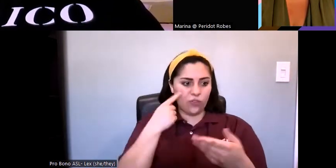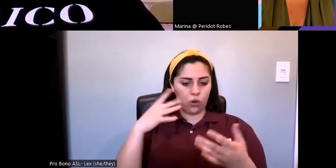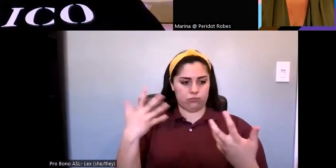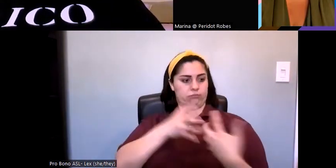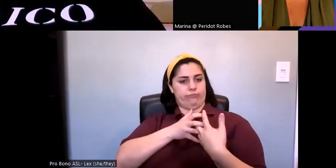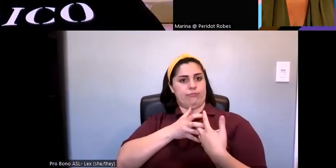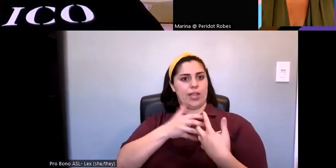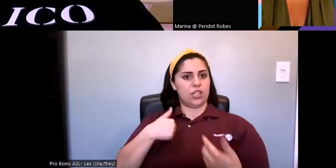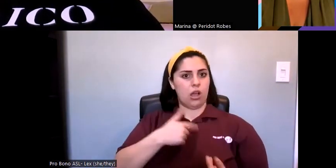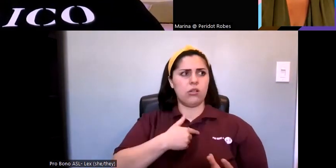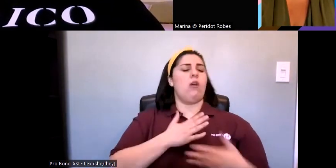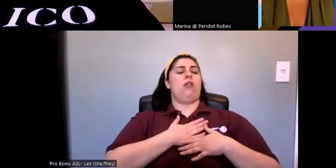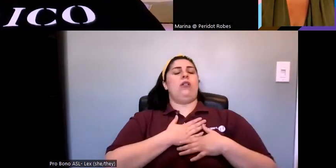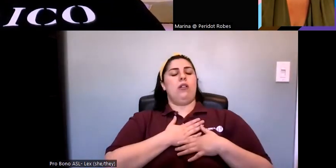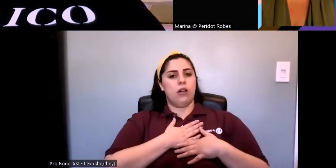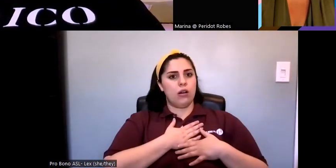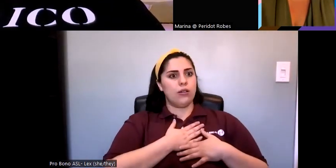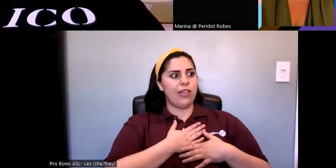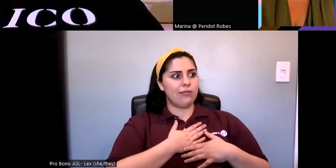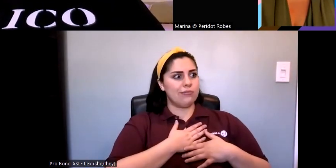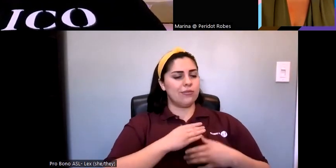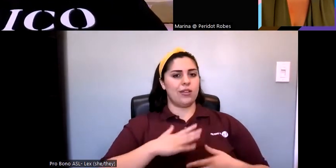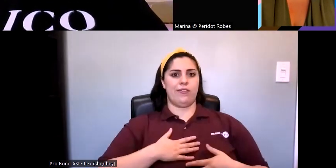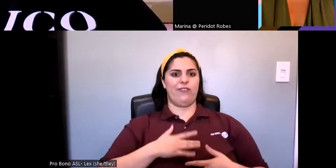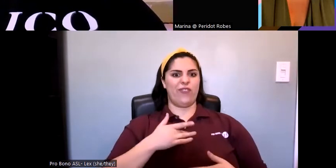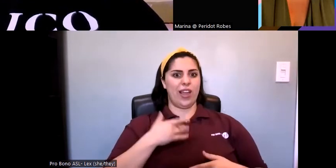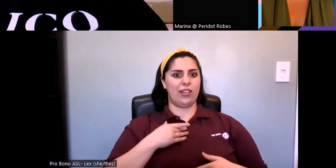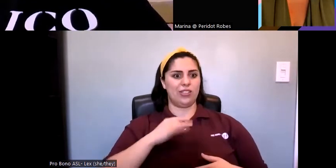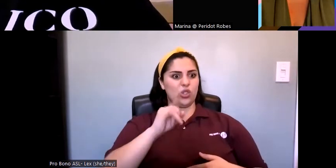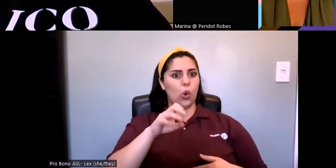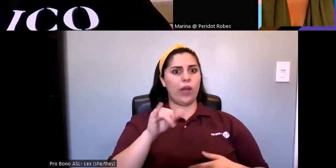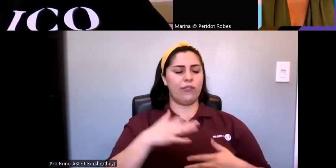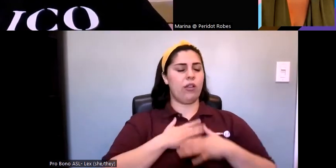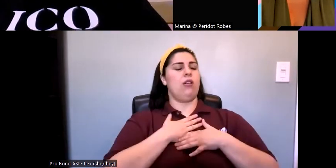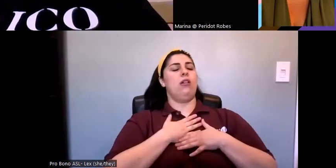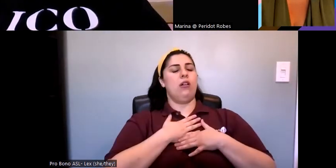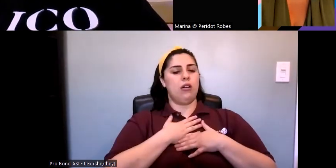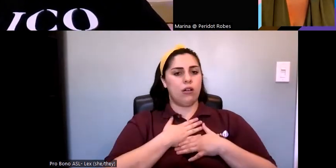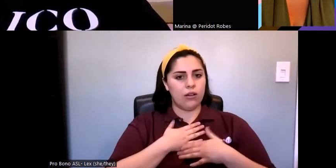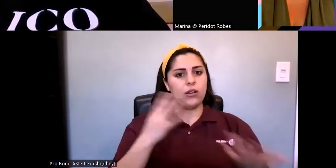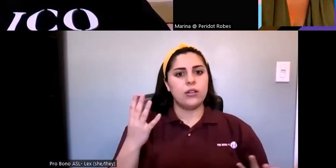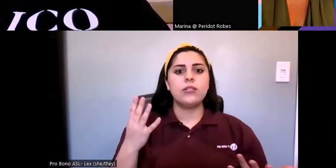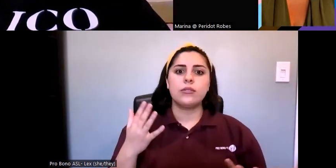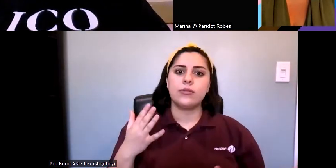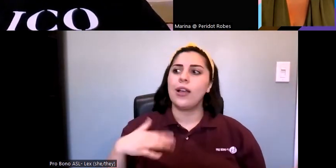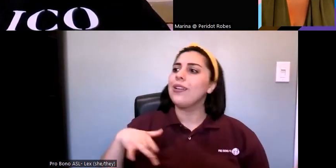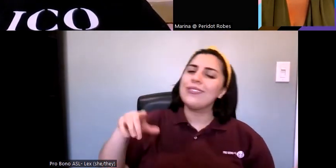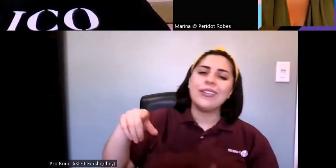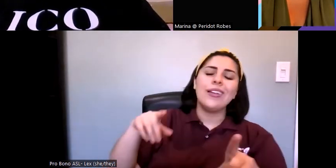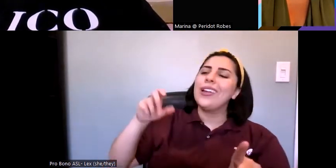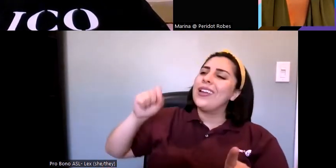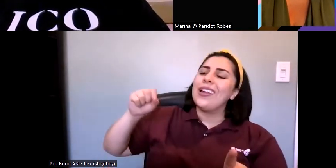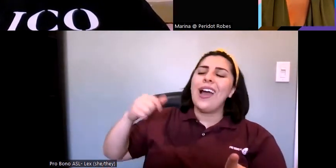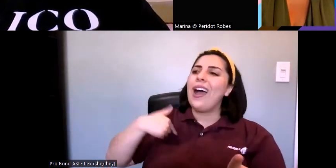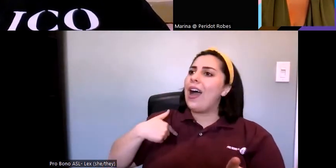everything. It's everything. I didn't understand it. Like I didn't think of that aspect of it when I